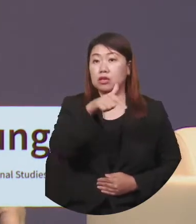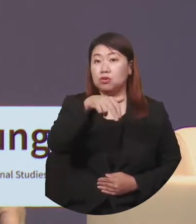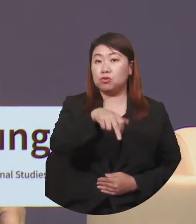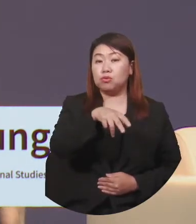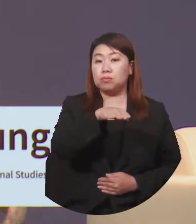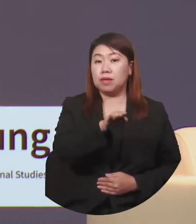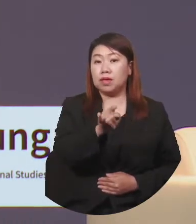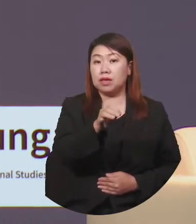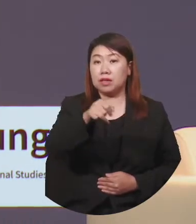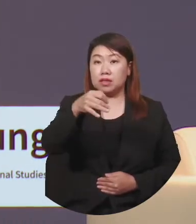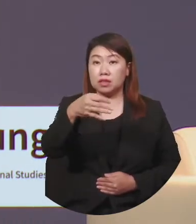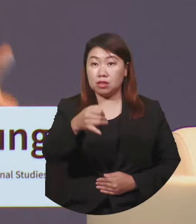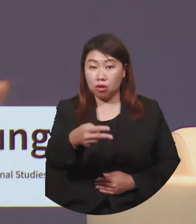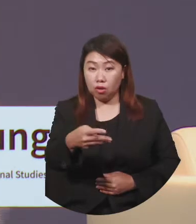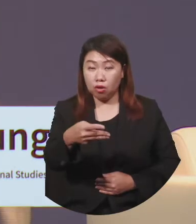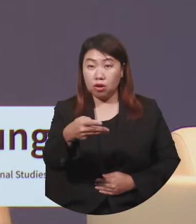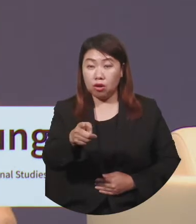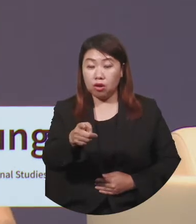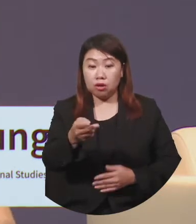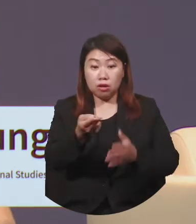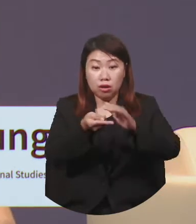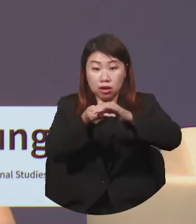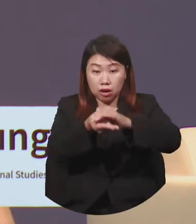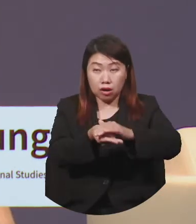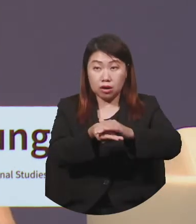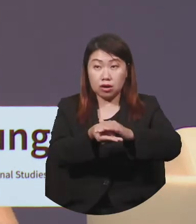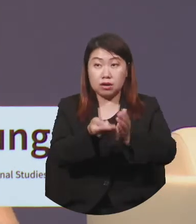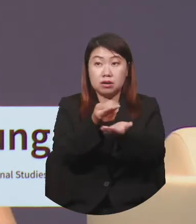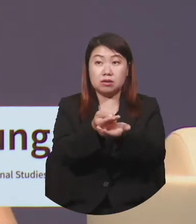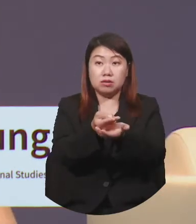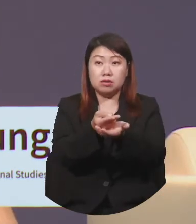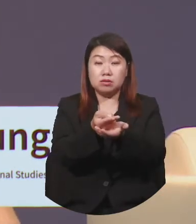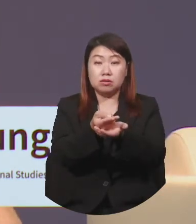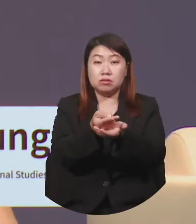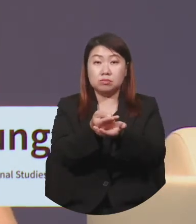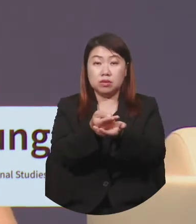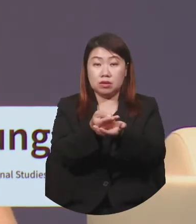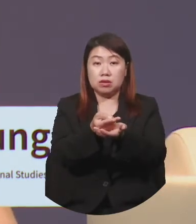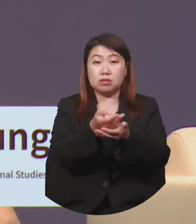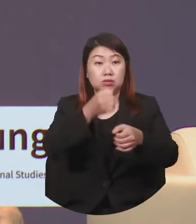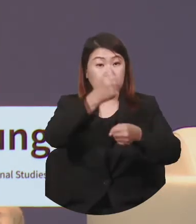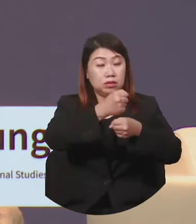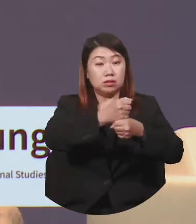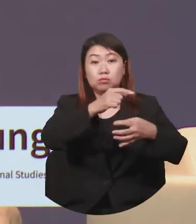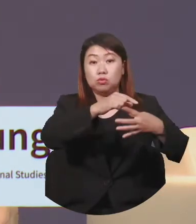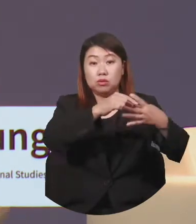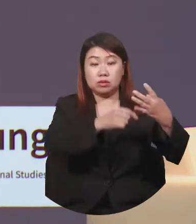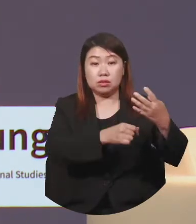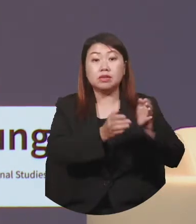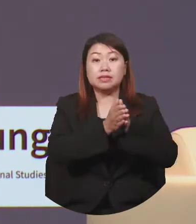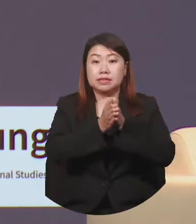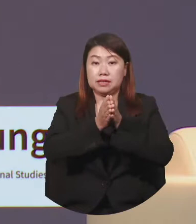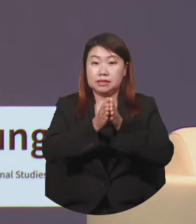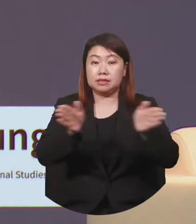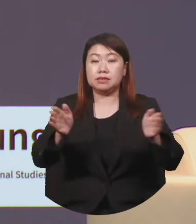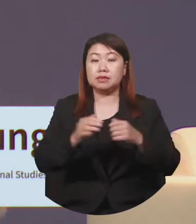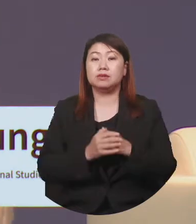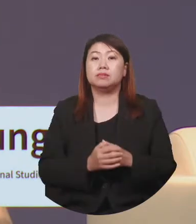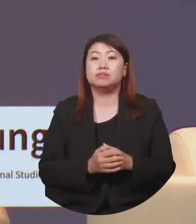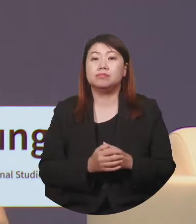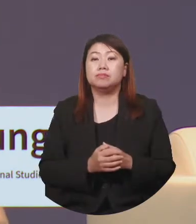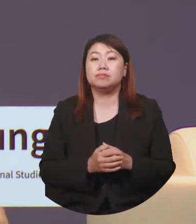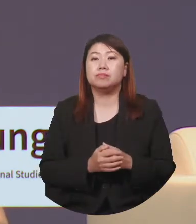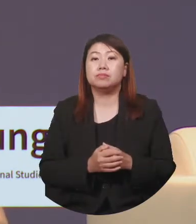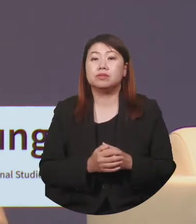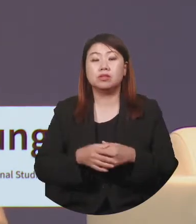accelerating functions by providing a proper consultations to the startups and to facilitate them